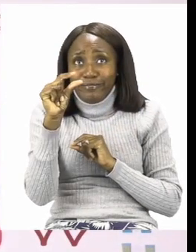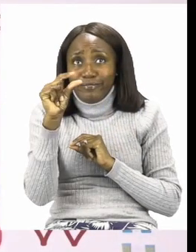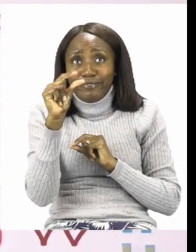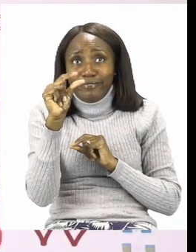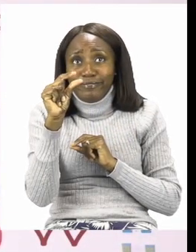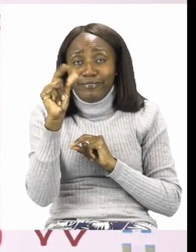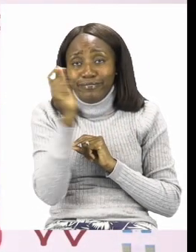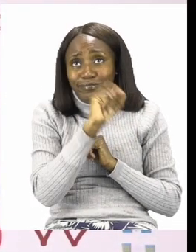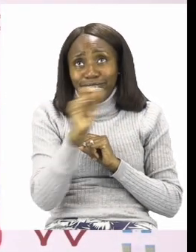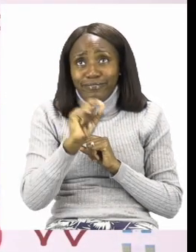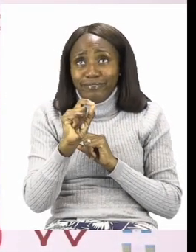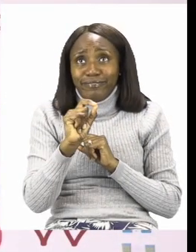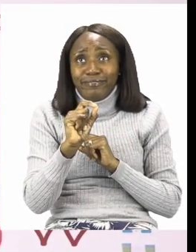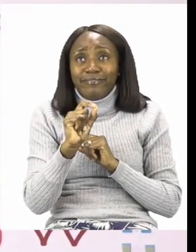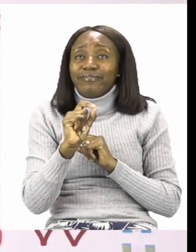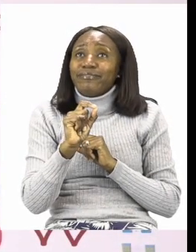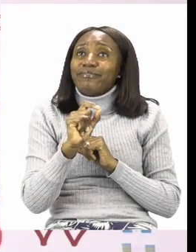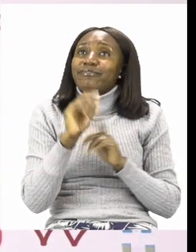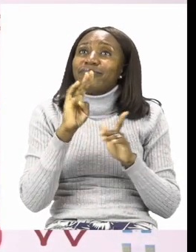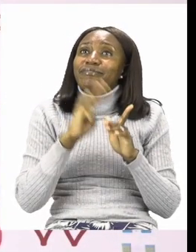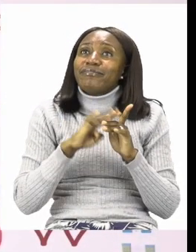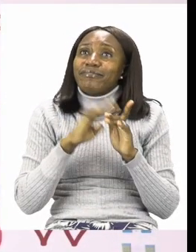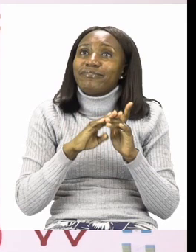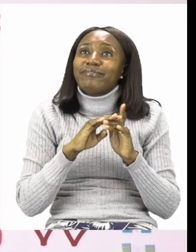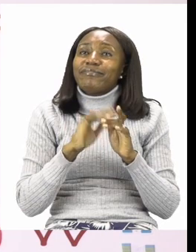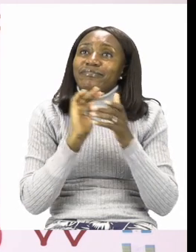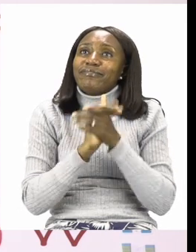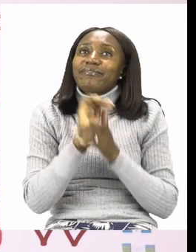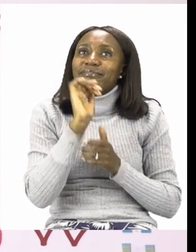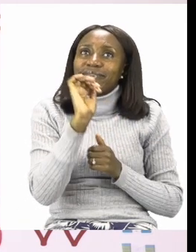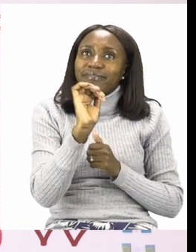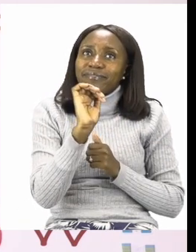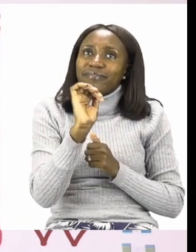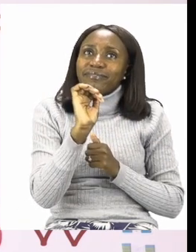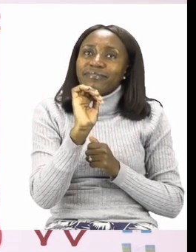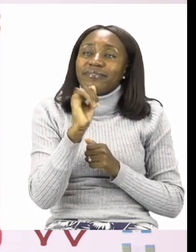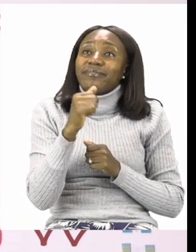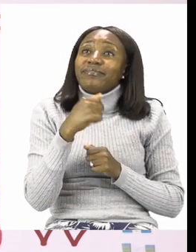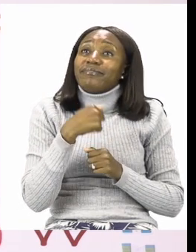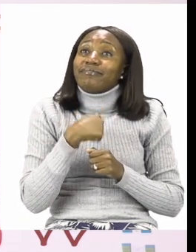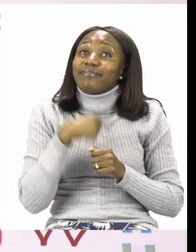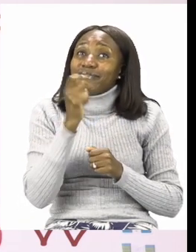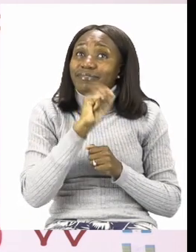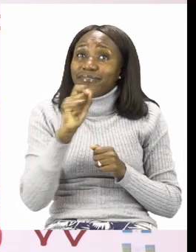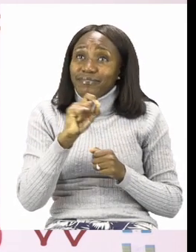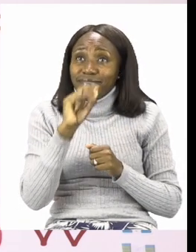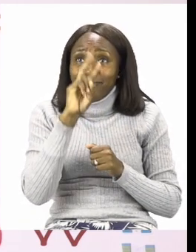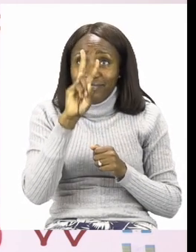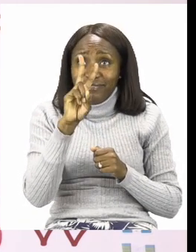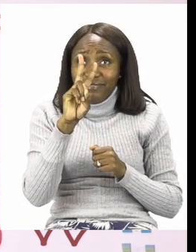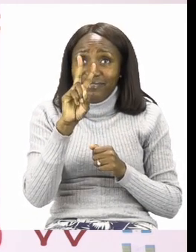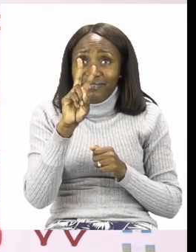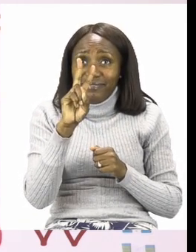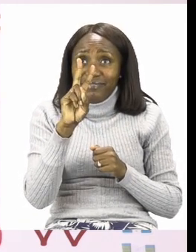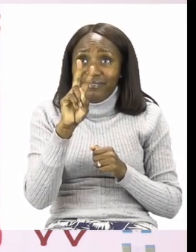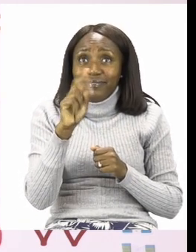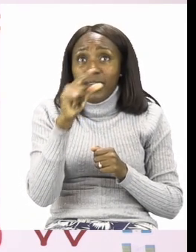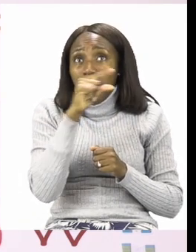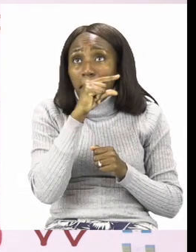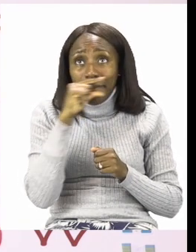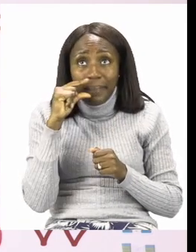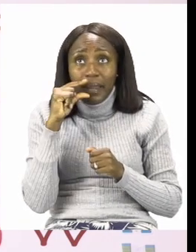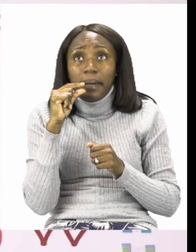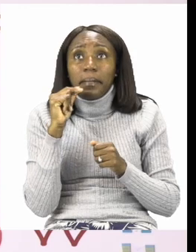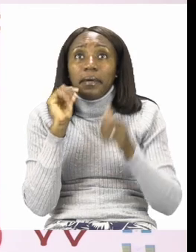make 6 sentences. I have written 2 words here for you, and I